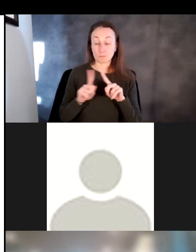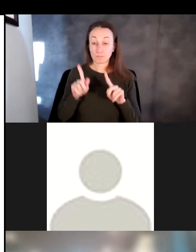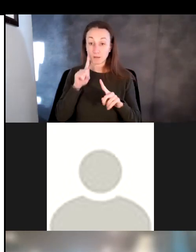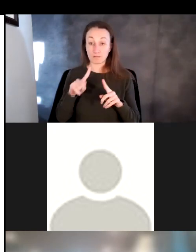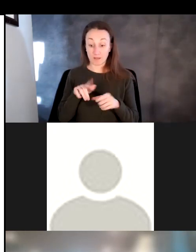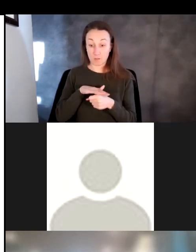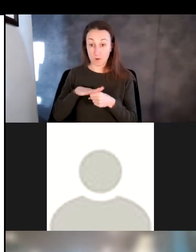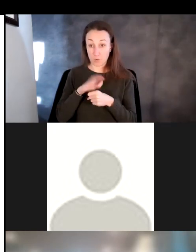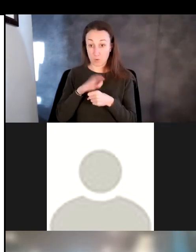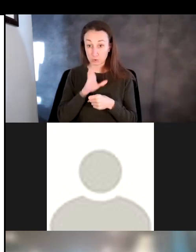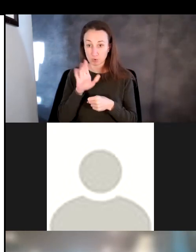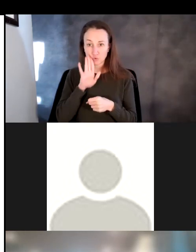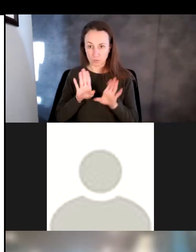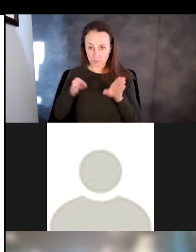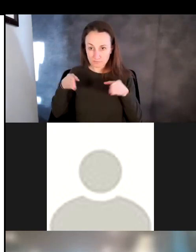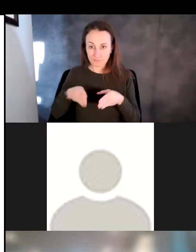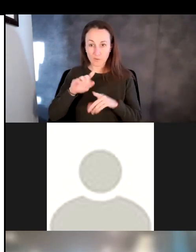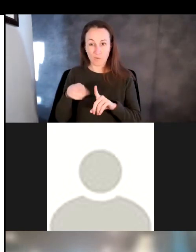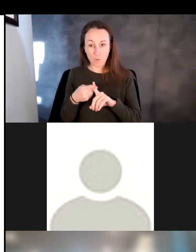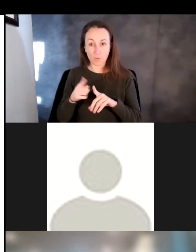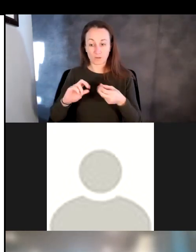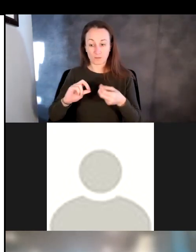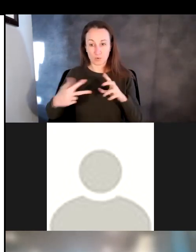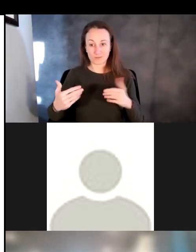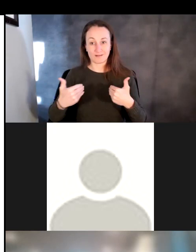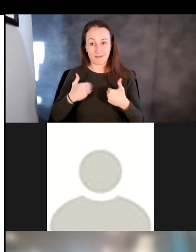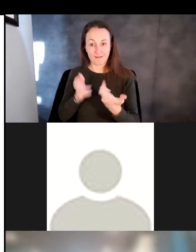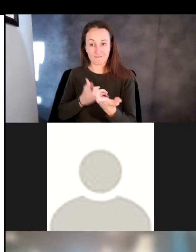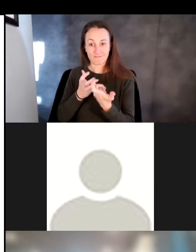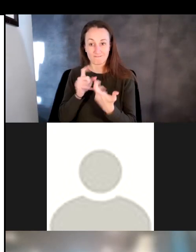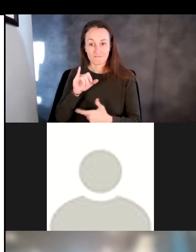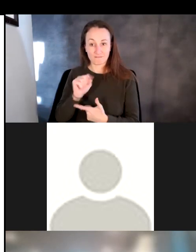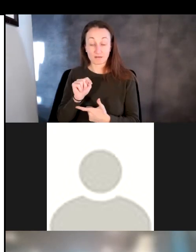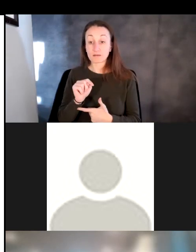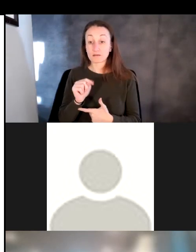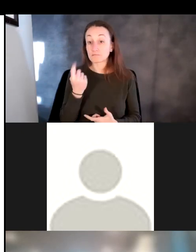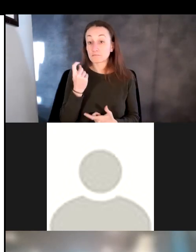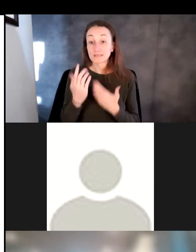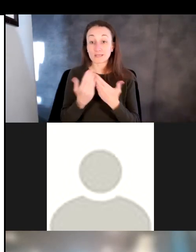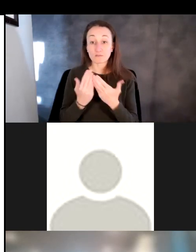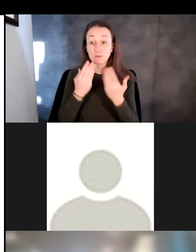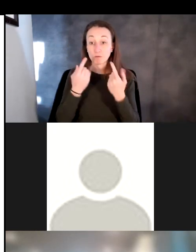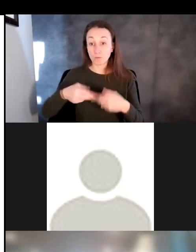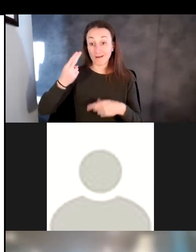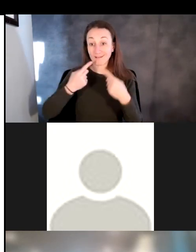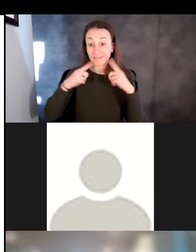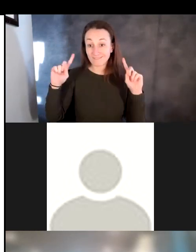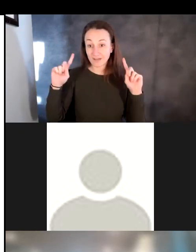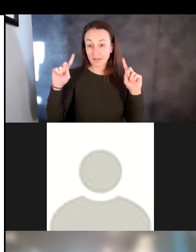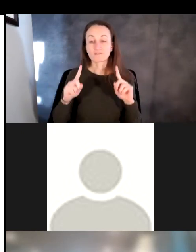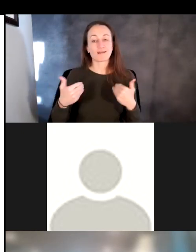regions, again, that have fit proteins. Now, while highly effective, this strategy does come with some